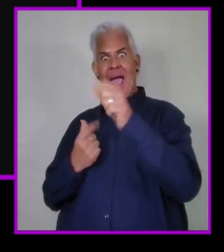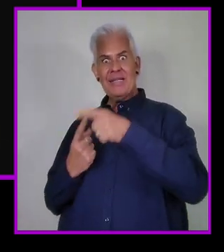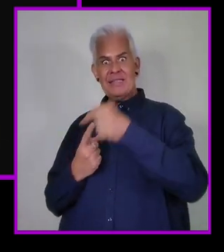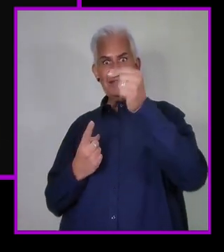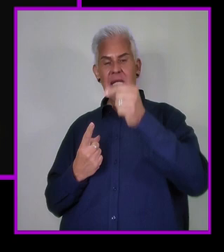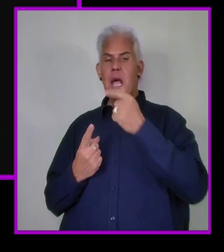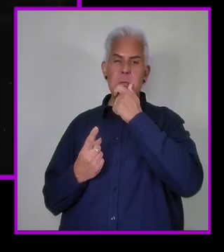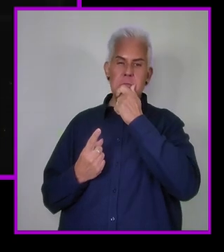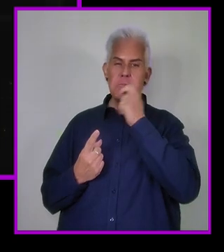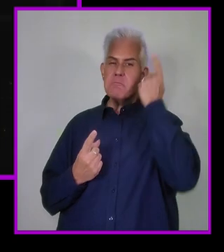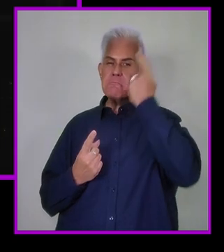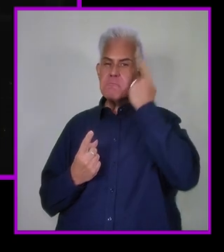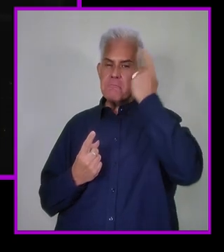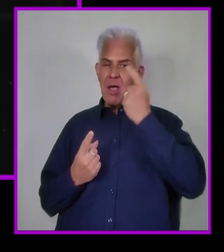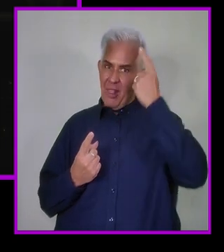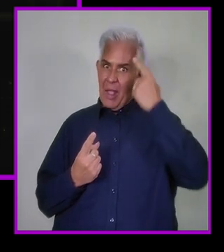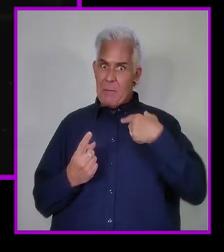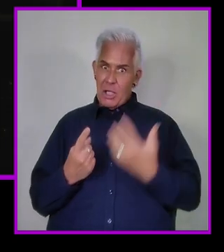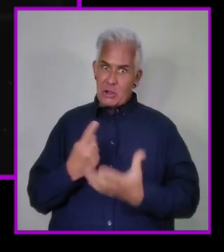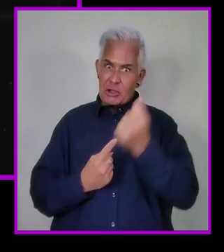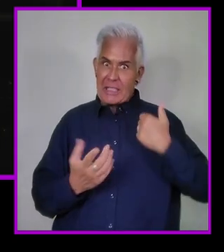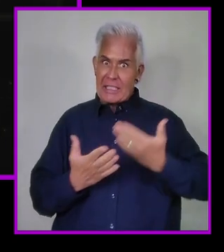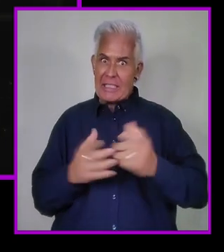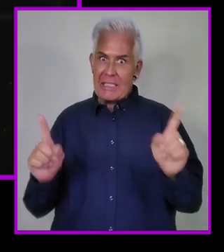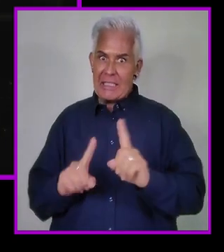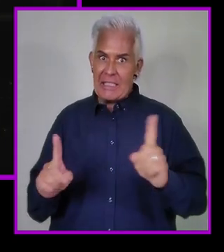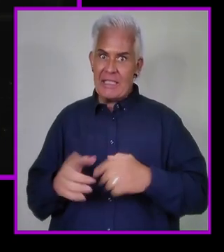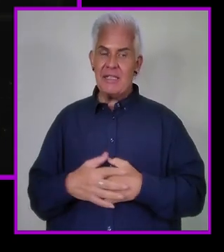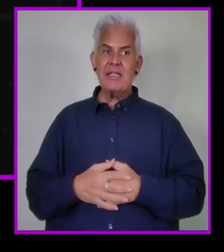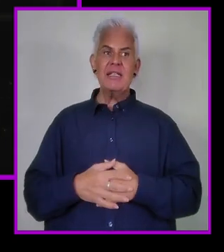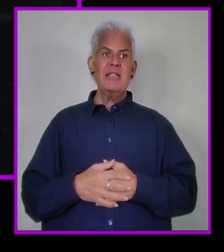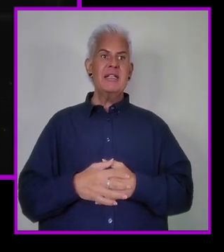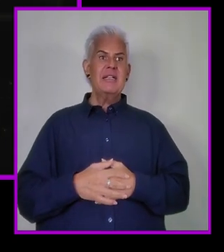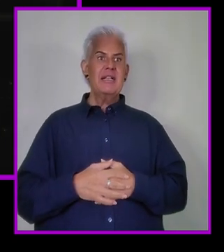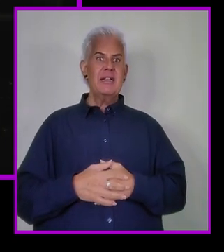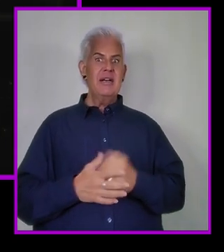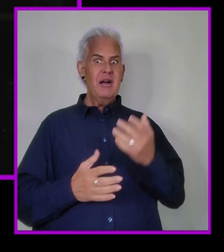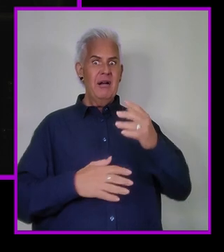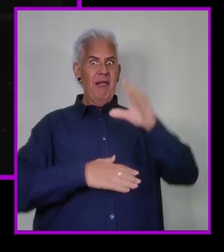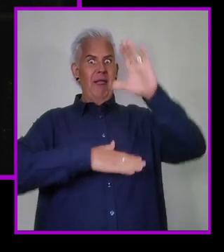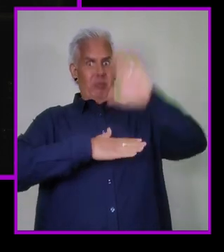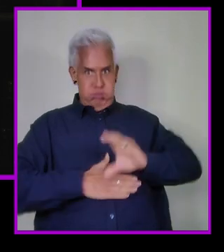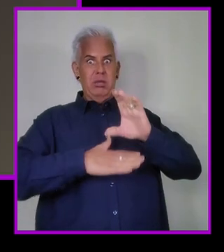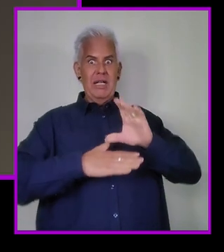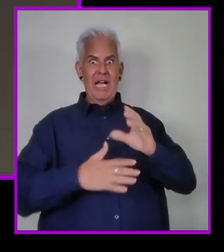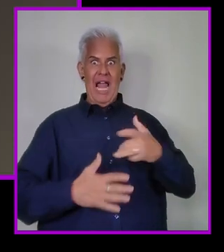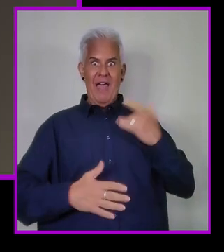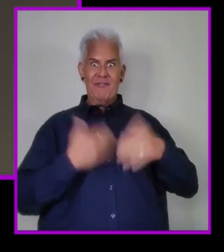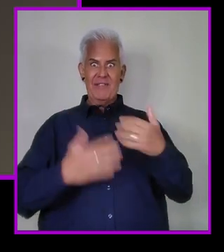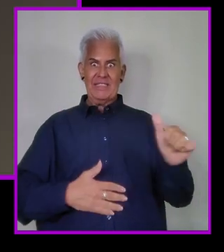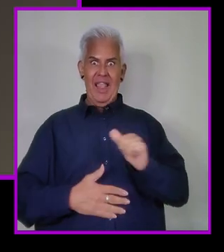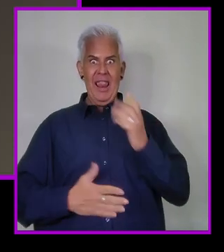and reflecting on that, how far have we come? Well, I think the main highlight was surviving the balloon crash. I